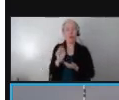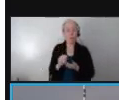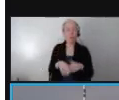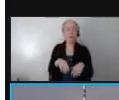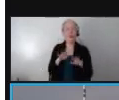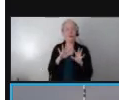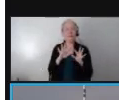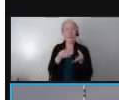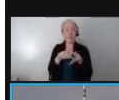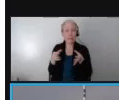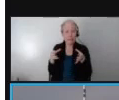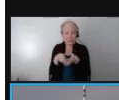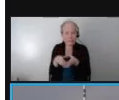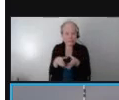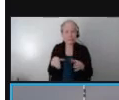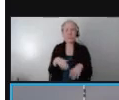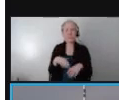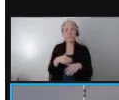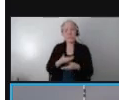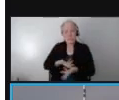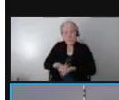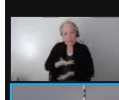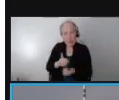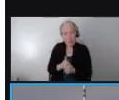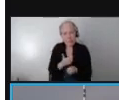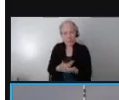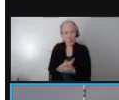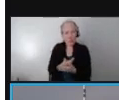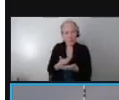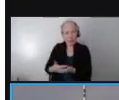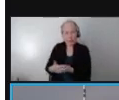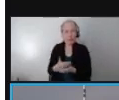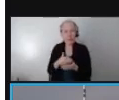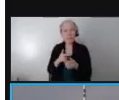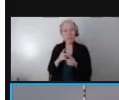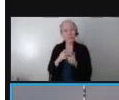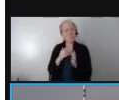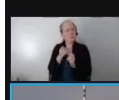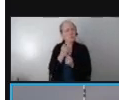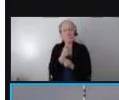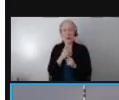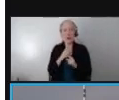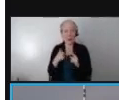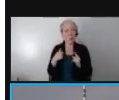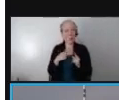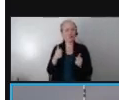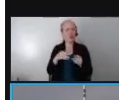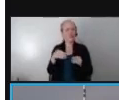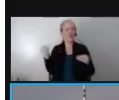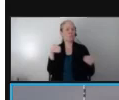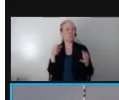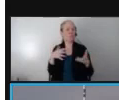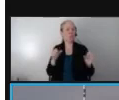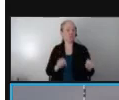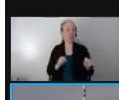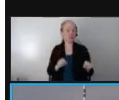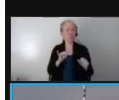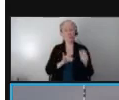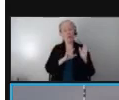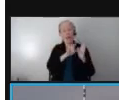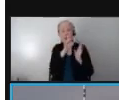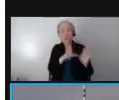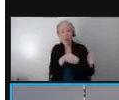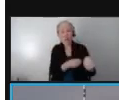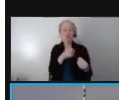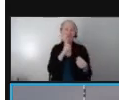But we are as flexible as we can be with those schedules. And I think it's very, very important in the astronaut office, certainly, and across the agency